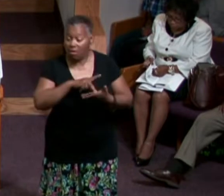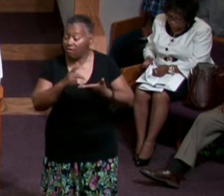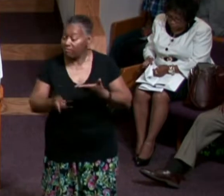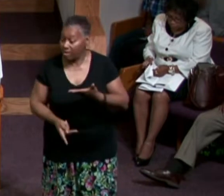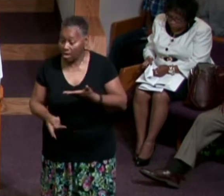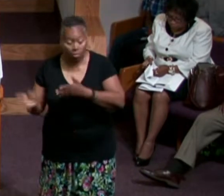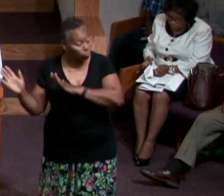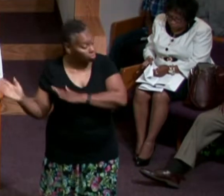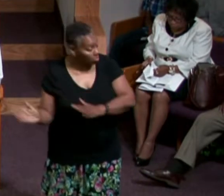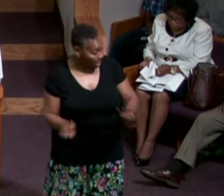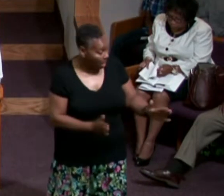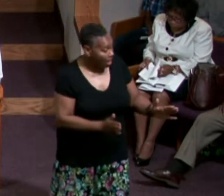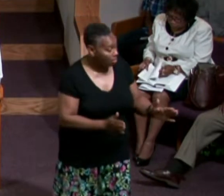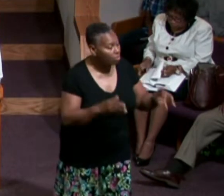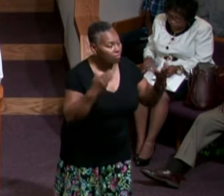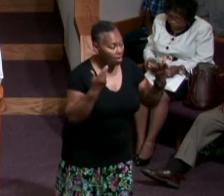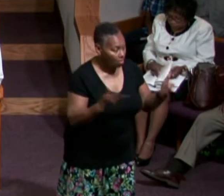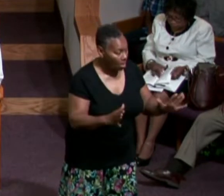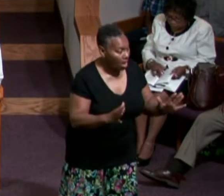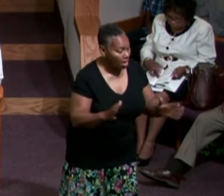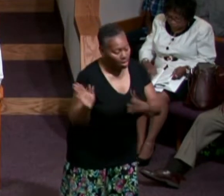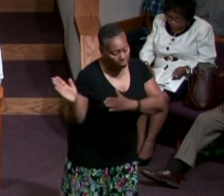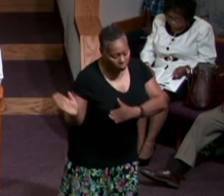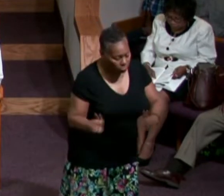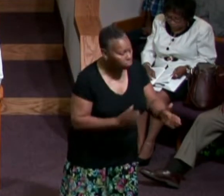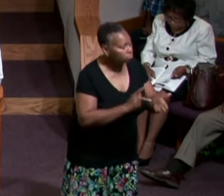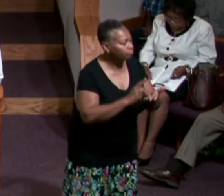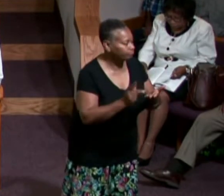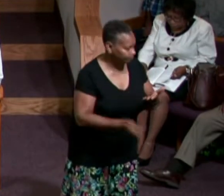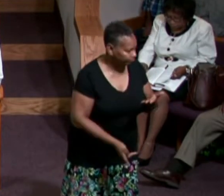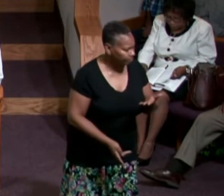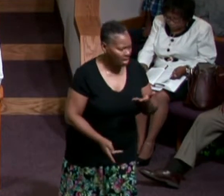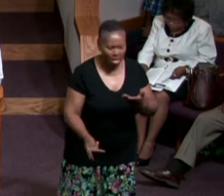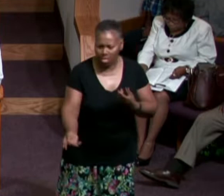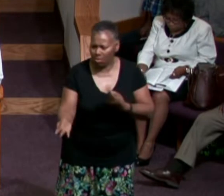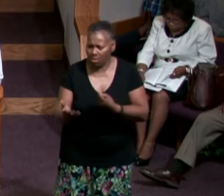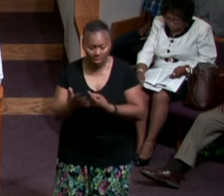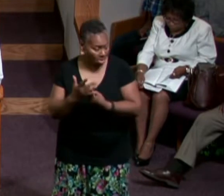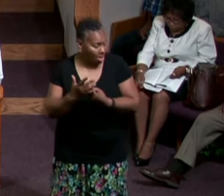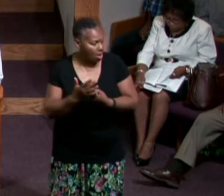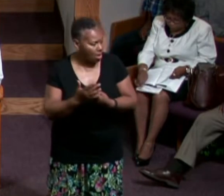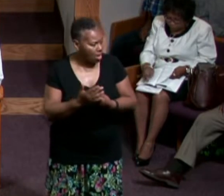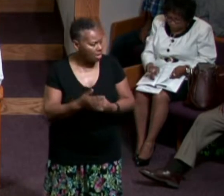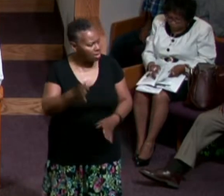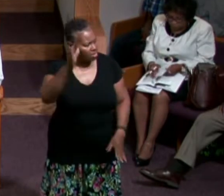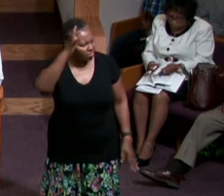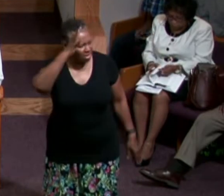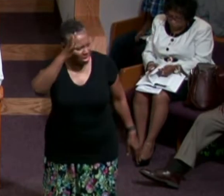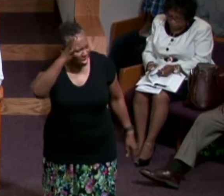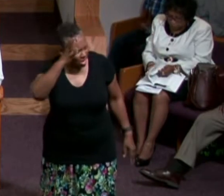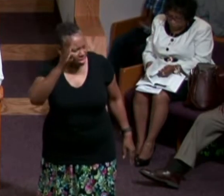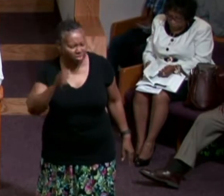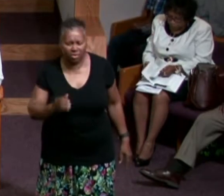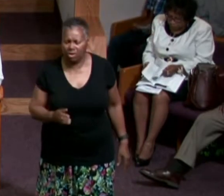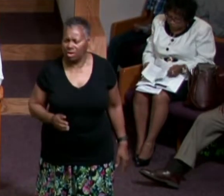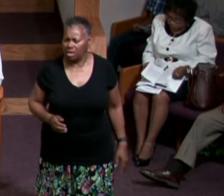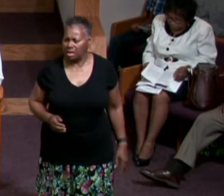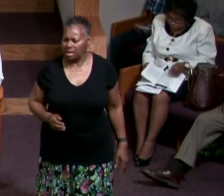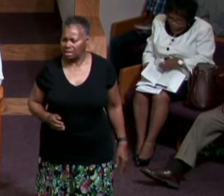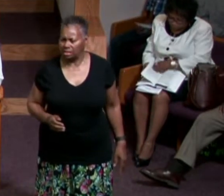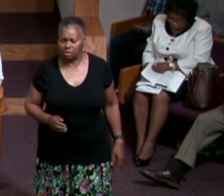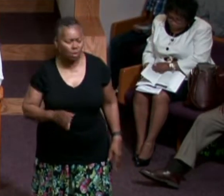you have already planned to fail. The popularity of paternity has truly dominated the Murray